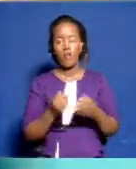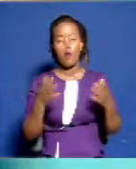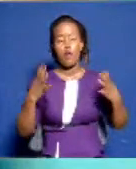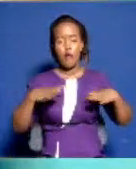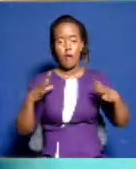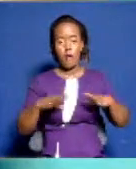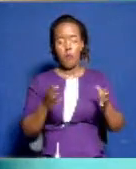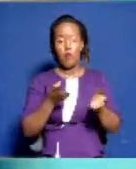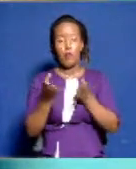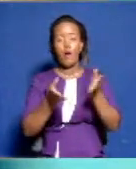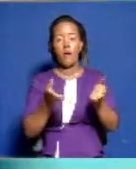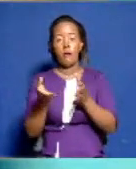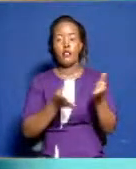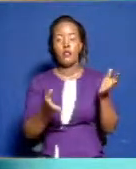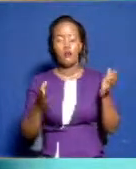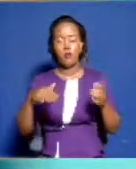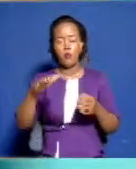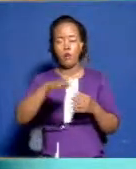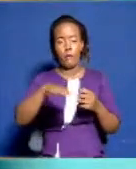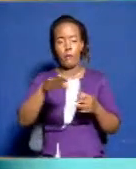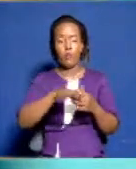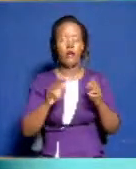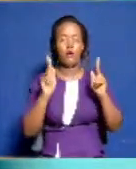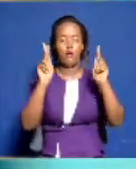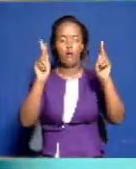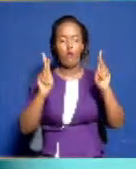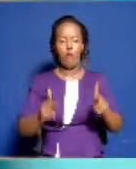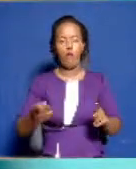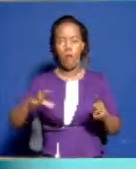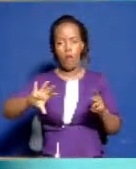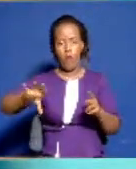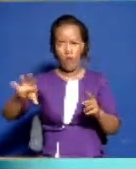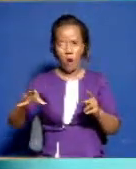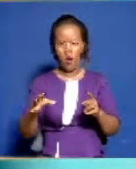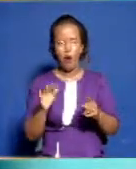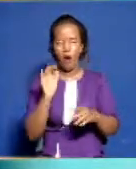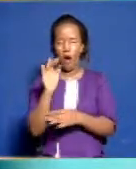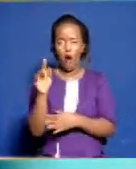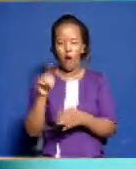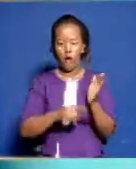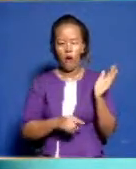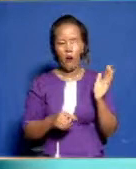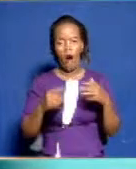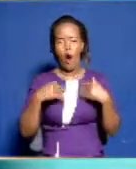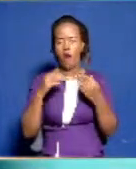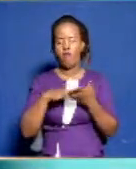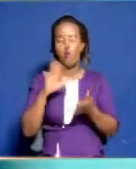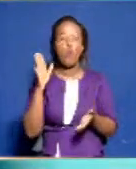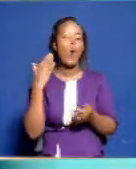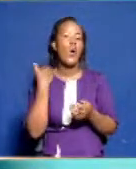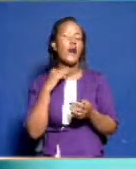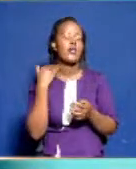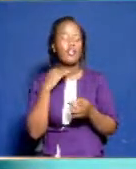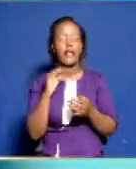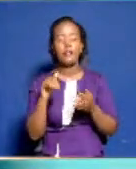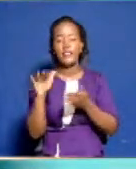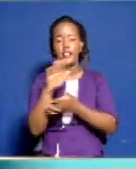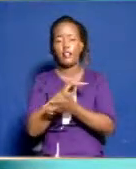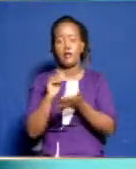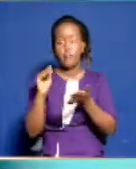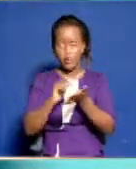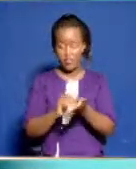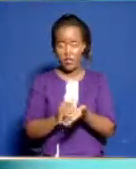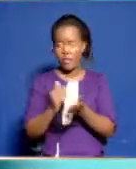Trading Center in Muhoroni Sub-County, Kisumu County, are up in arms over a spate of crime at the center that